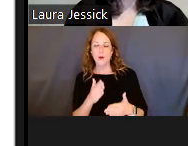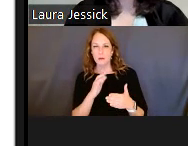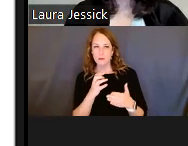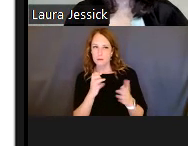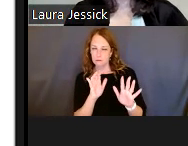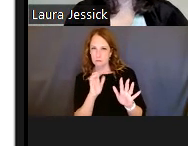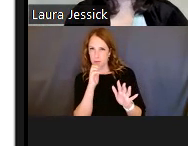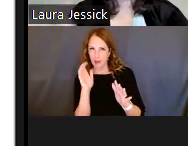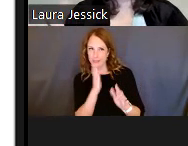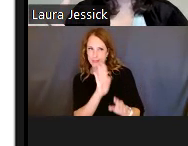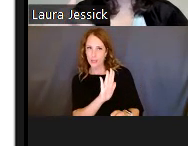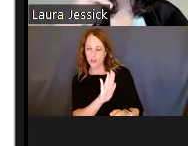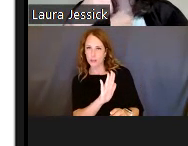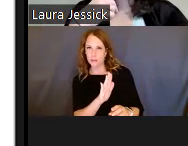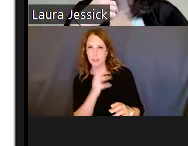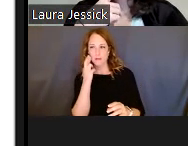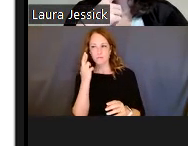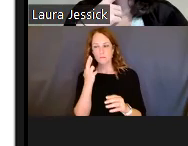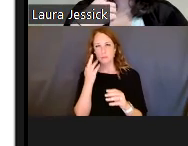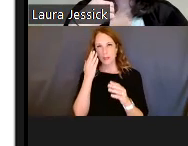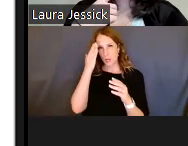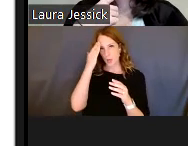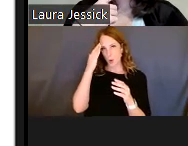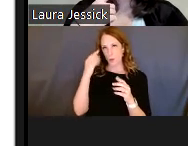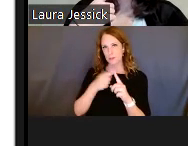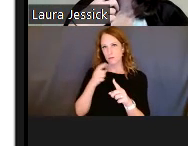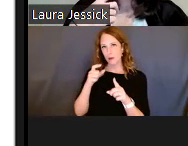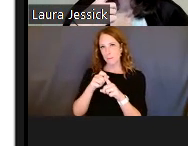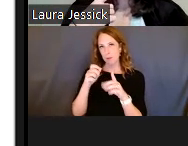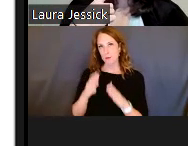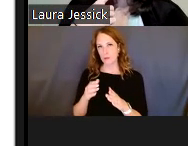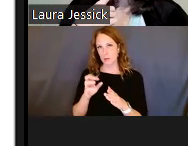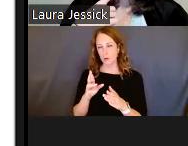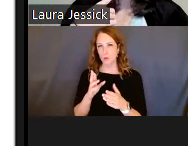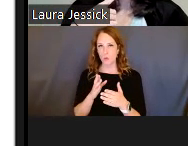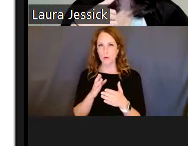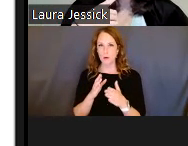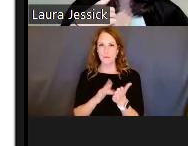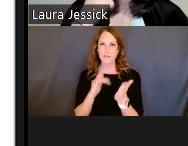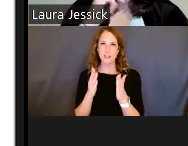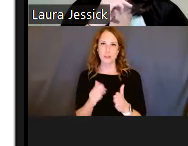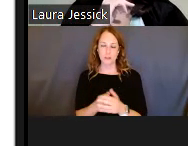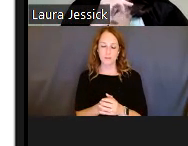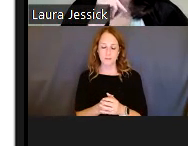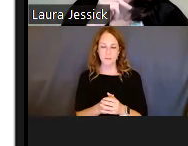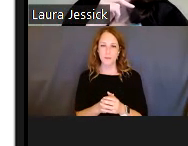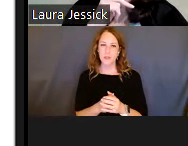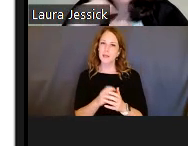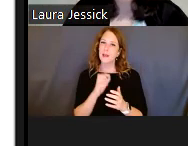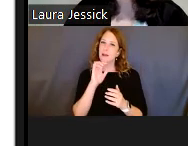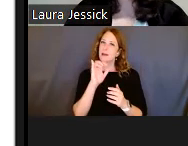are reasonably certain DNA belongs to a perpetrator or an offender. This was a really